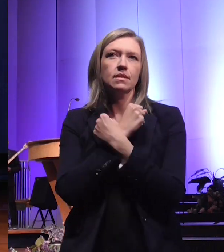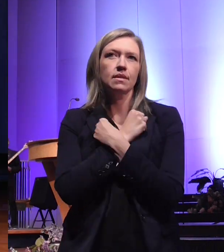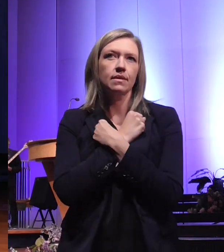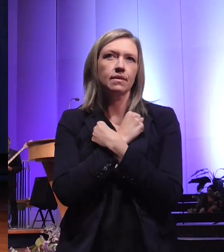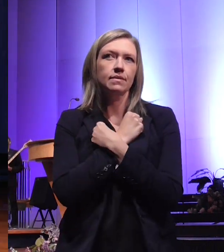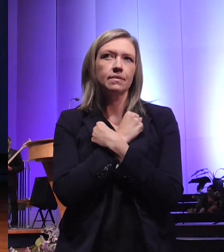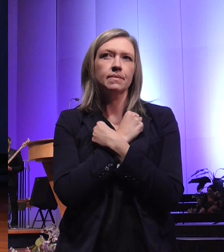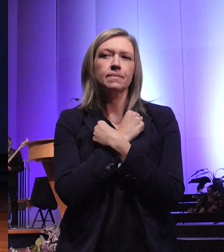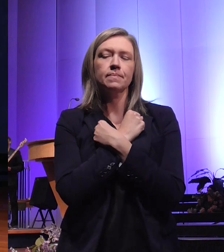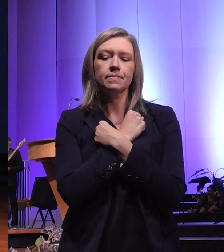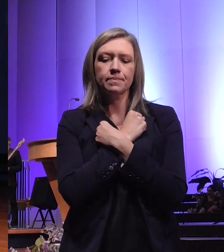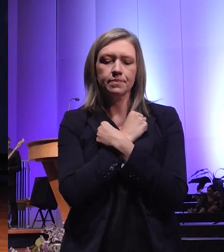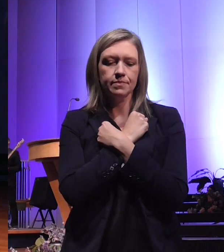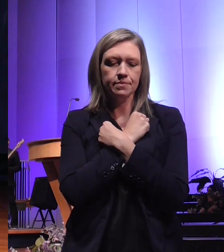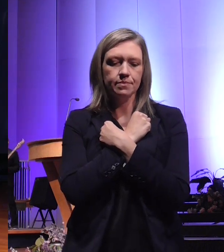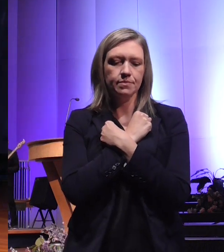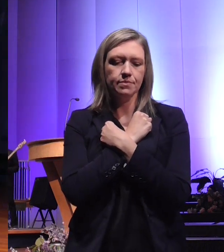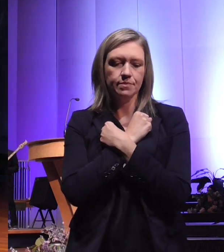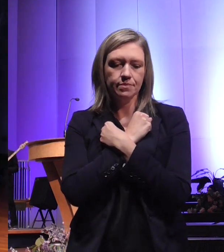this love.